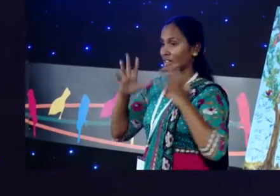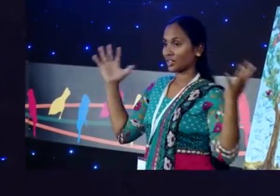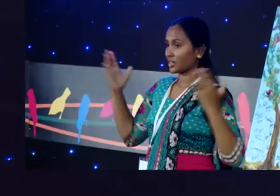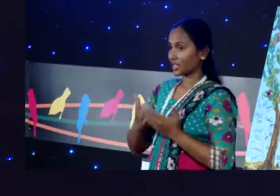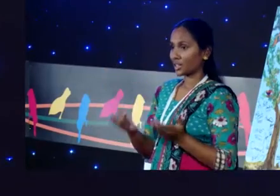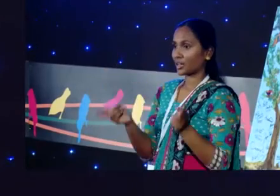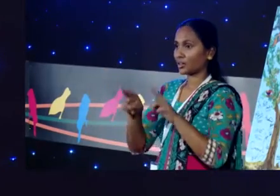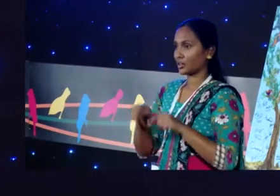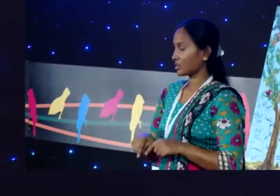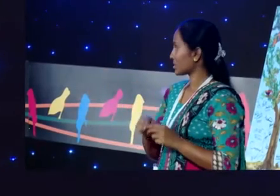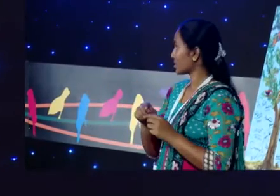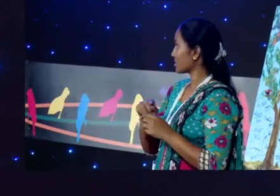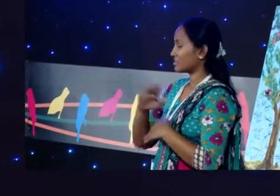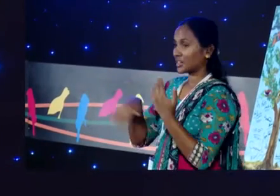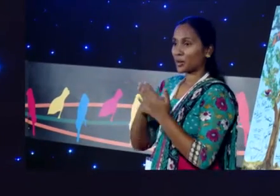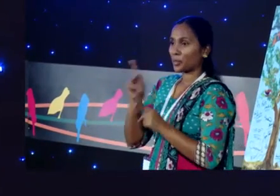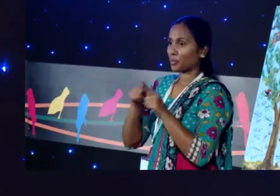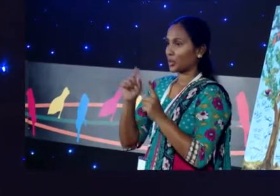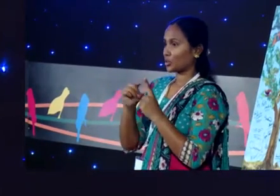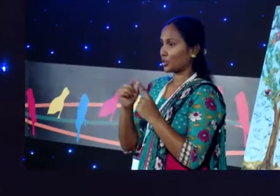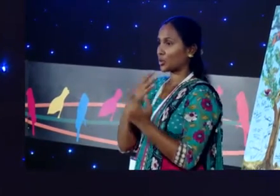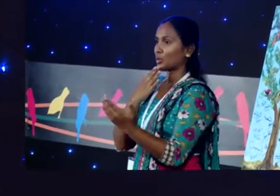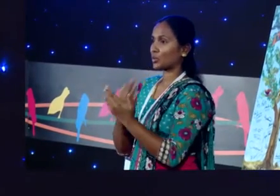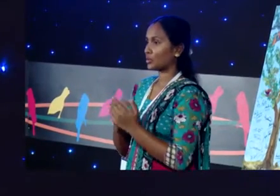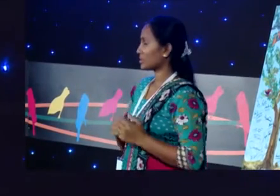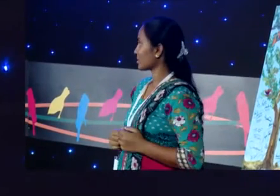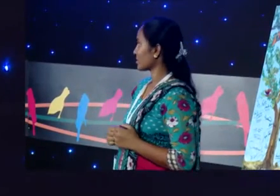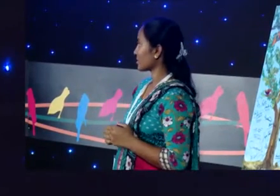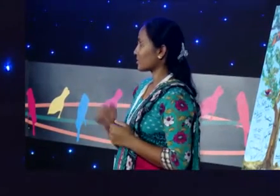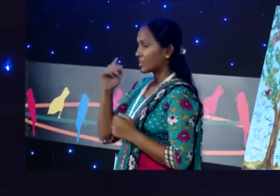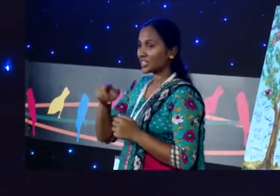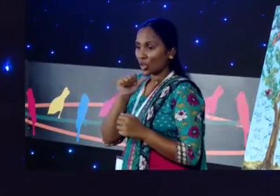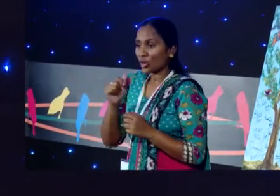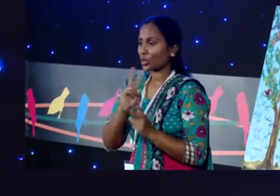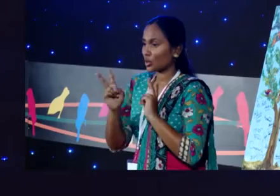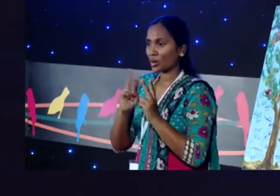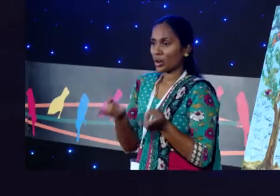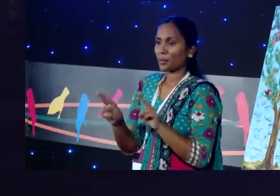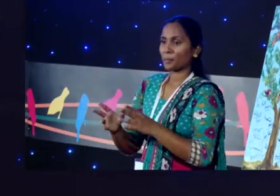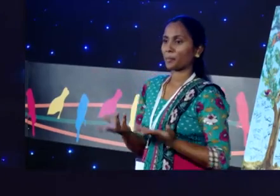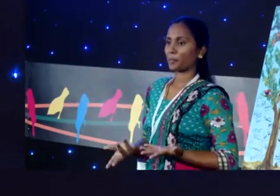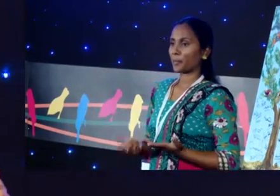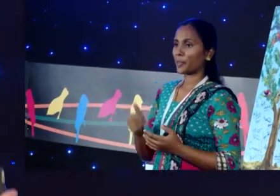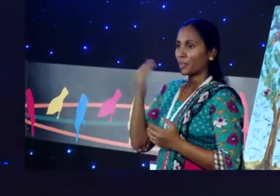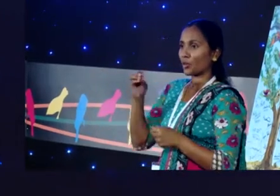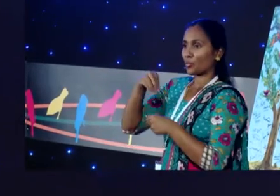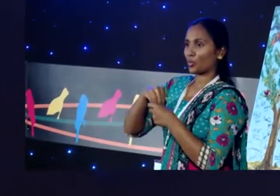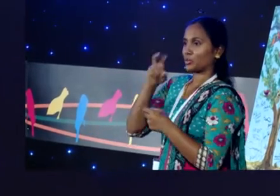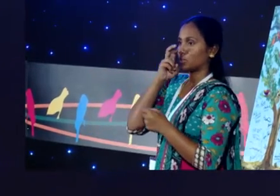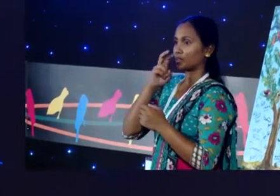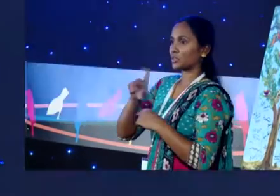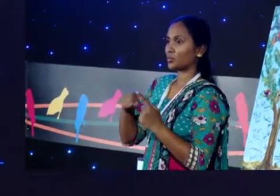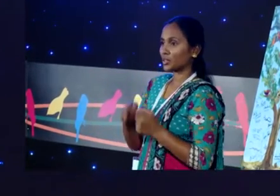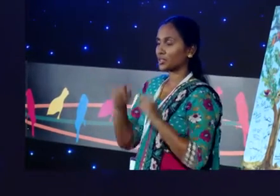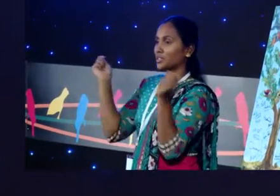here. Everyone's doing good. And why isn't this being talked about? Why is this being restricted to events and